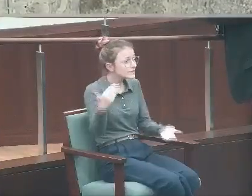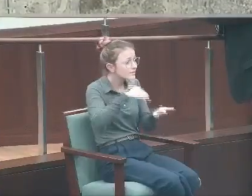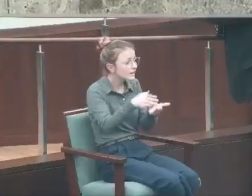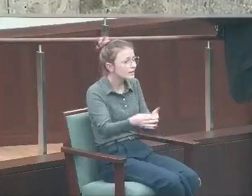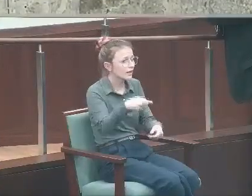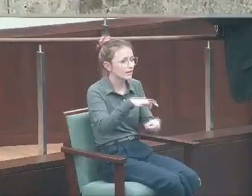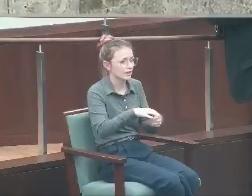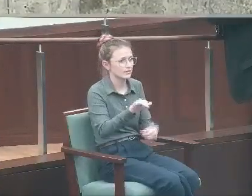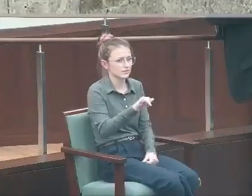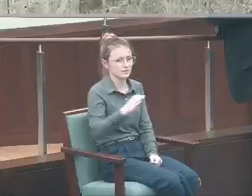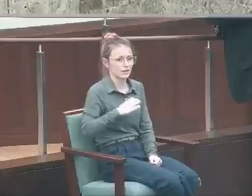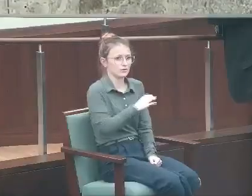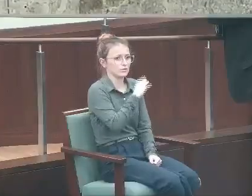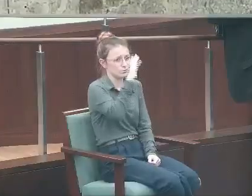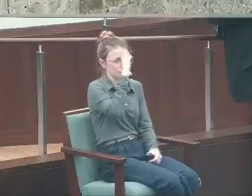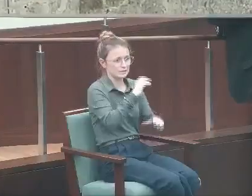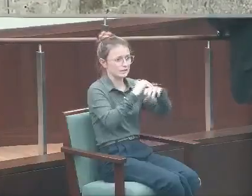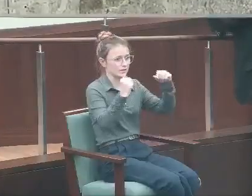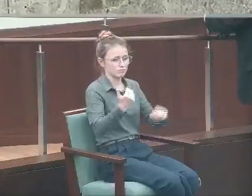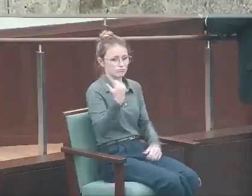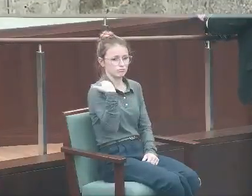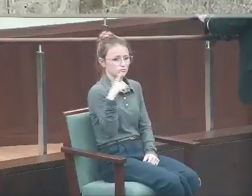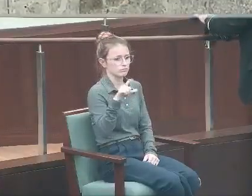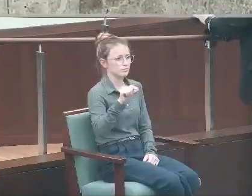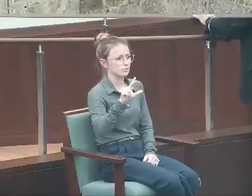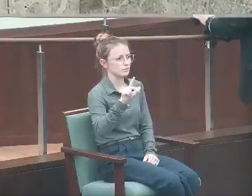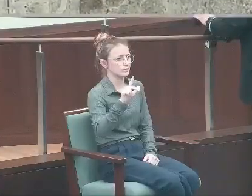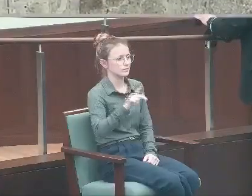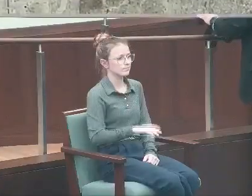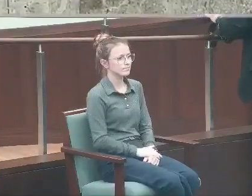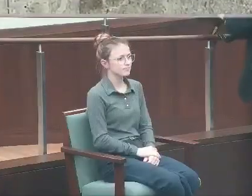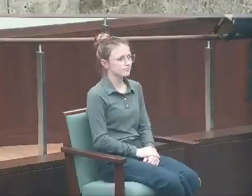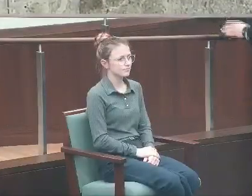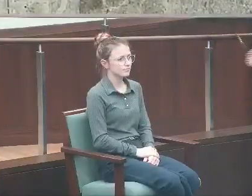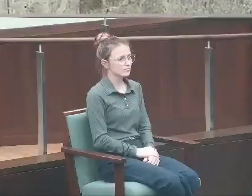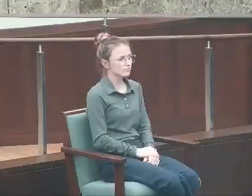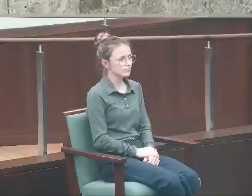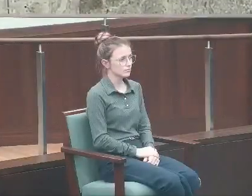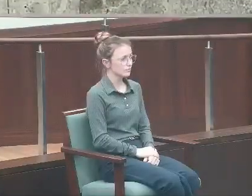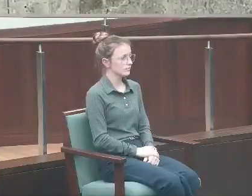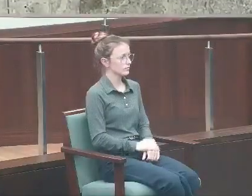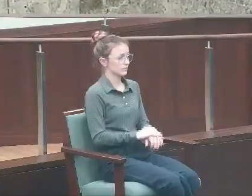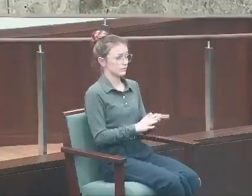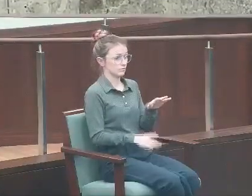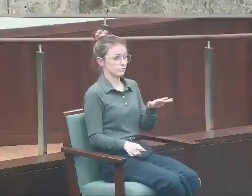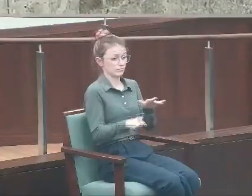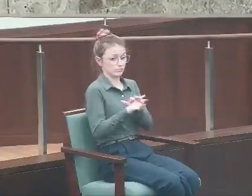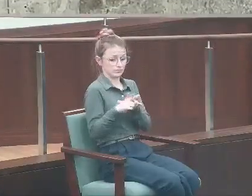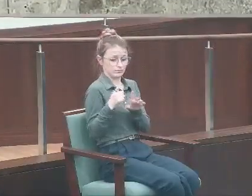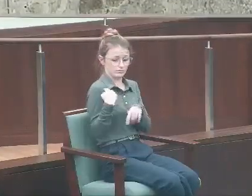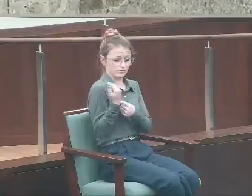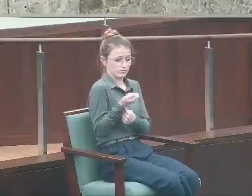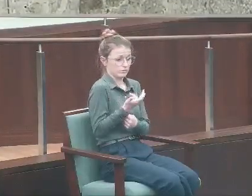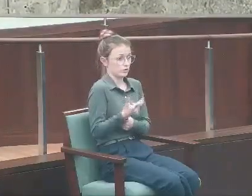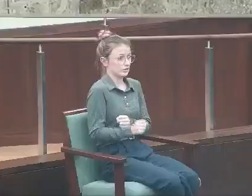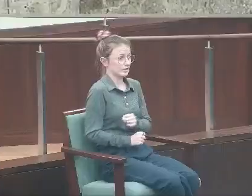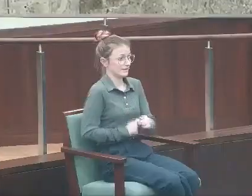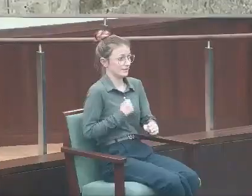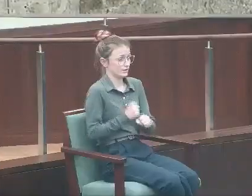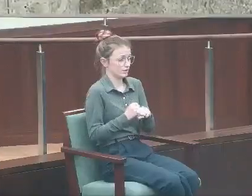elected as the council's president in 2023. What has emerged in just a few short years is